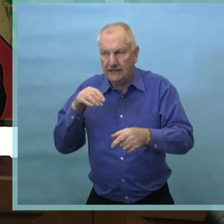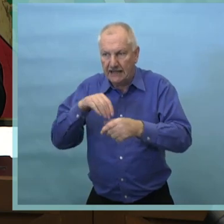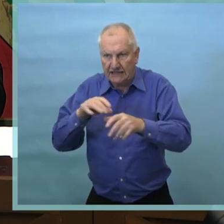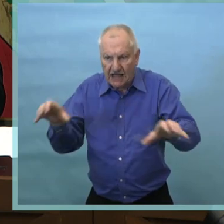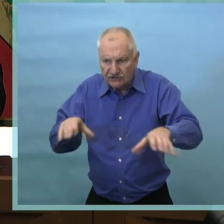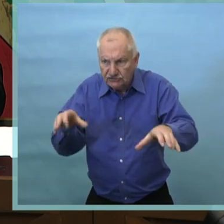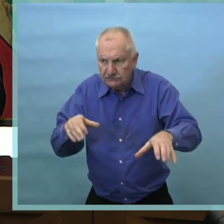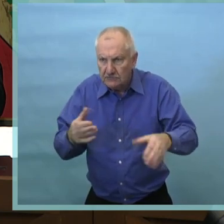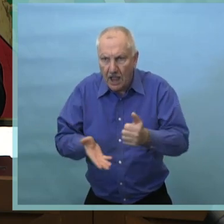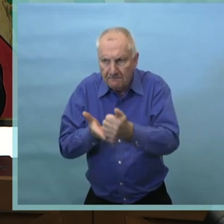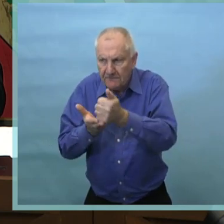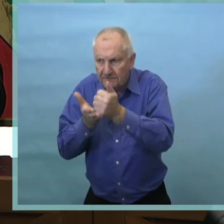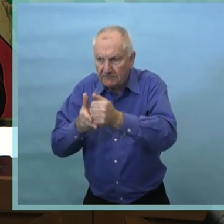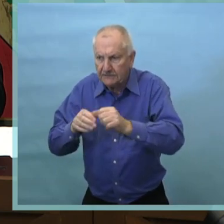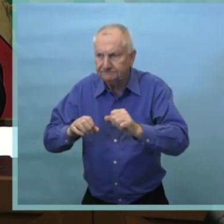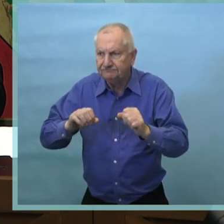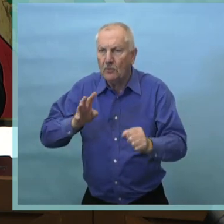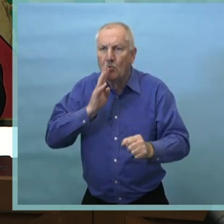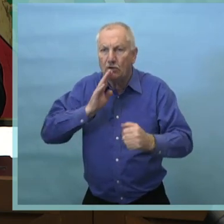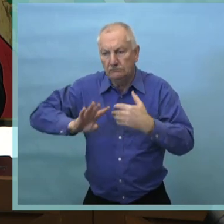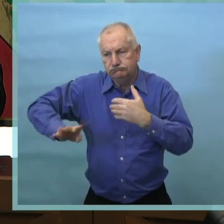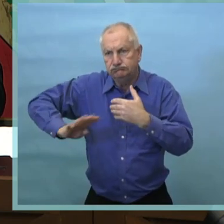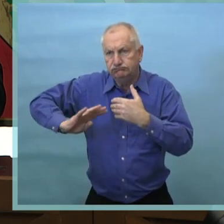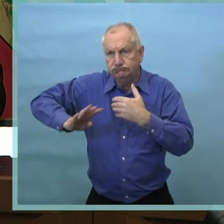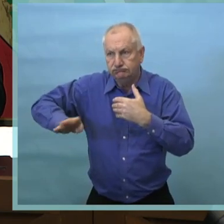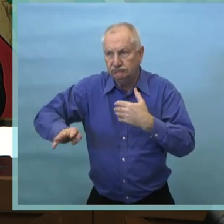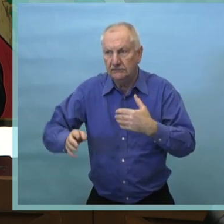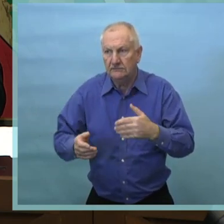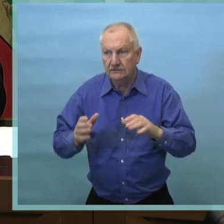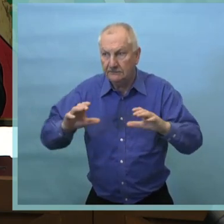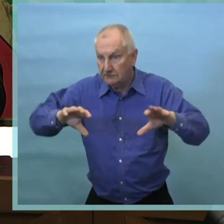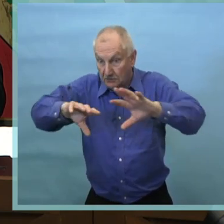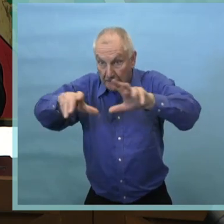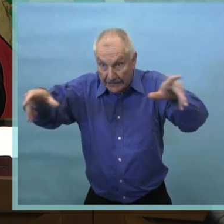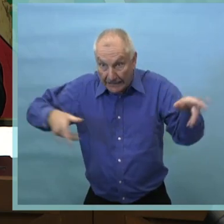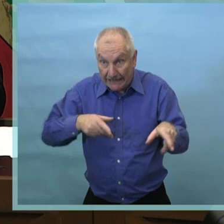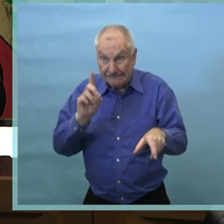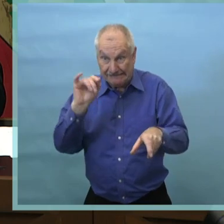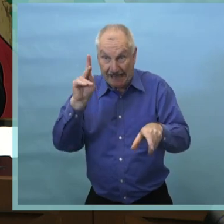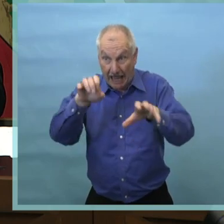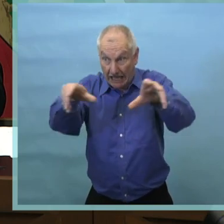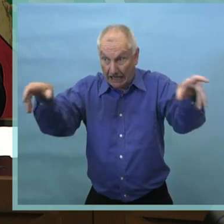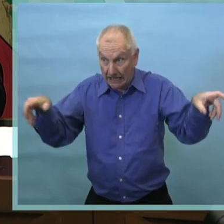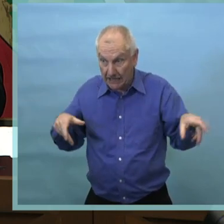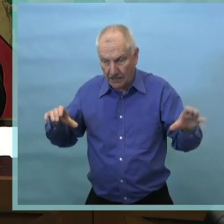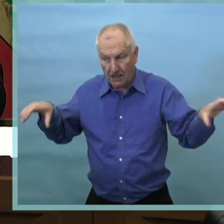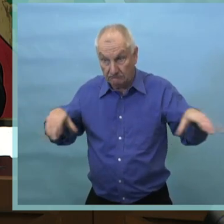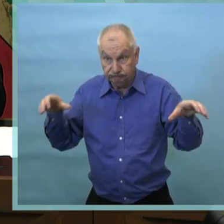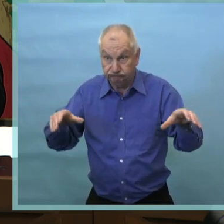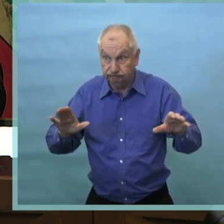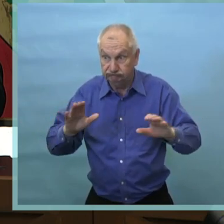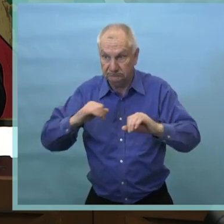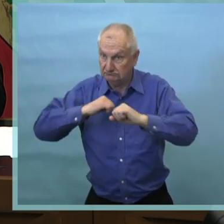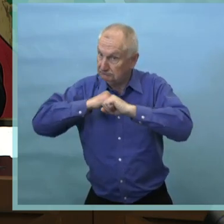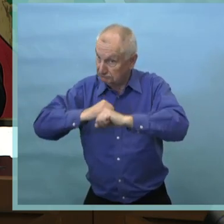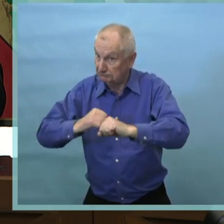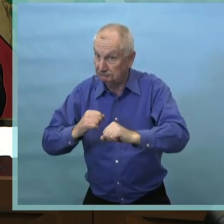with pumping and with, you know, closing ring dikes. They're doing a fantastic job, and they're protecting Manitobans well.